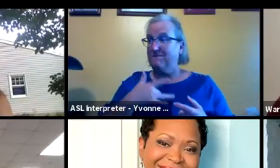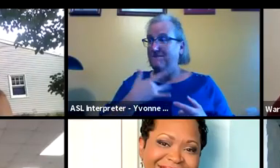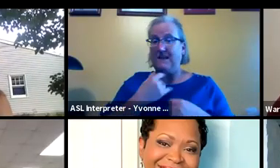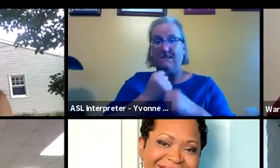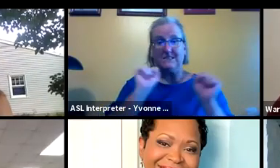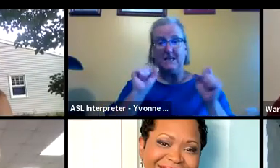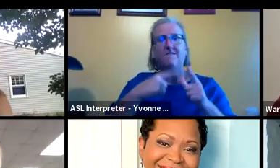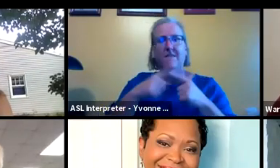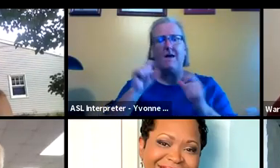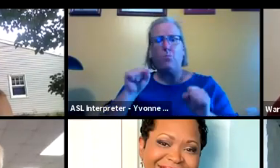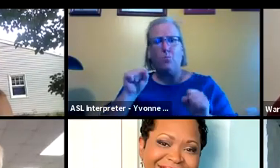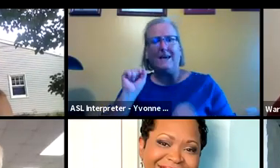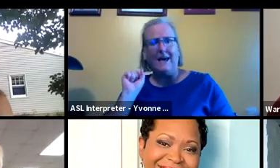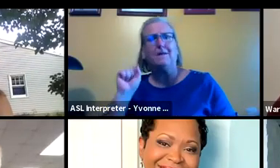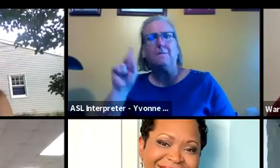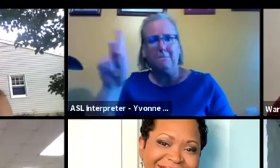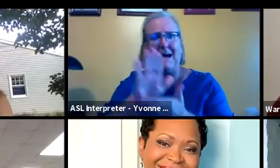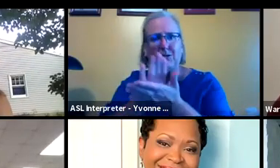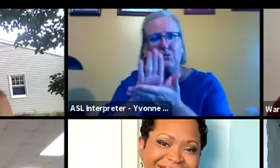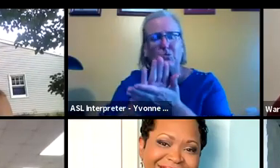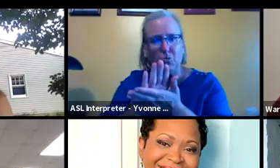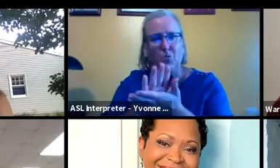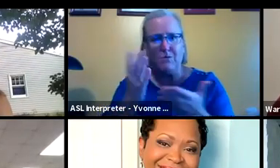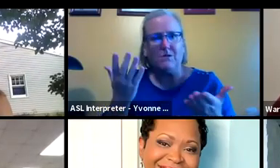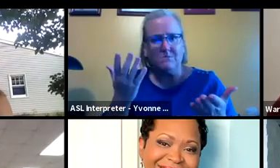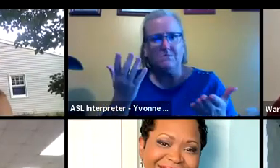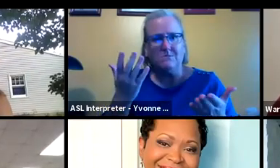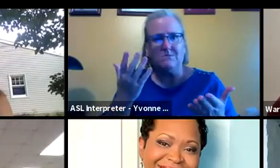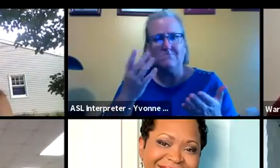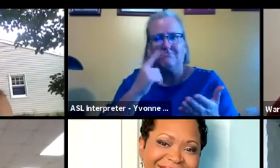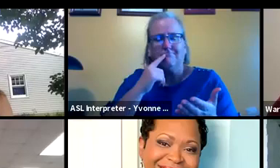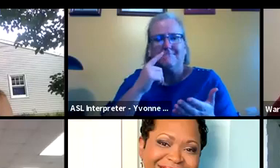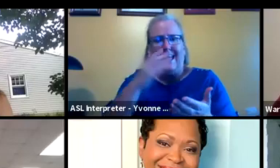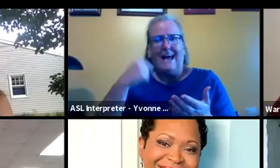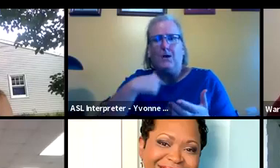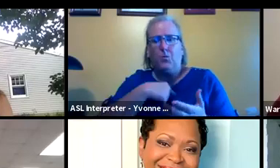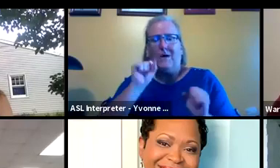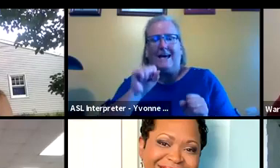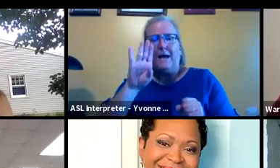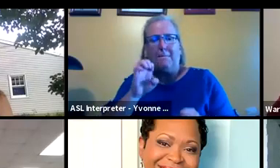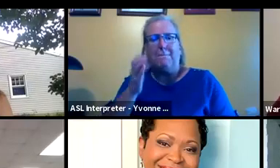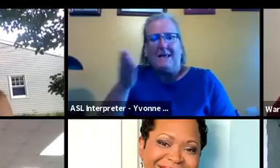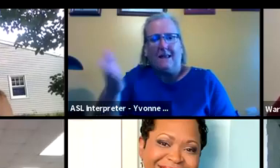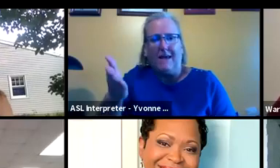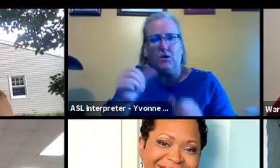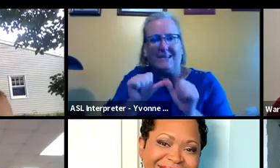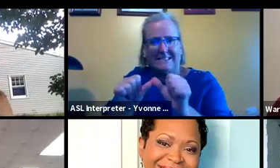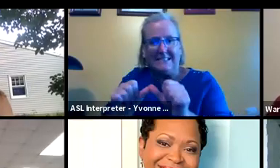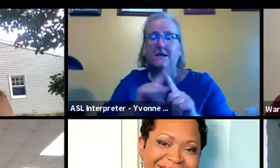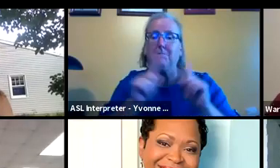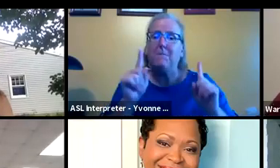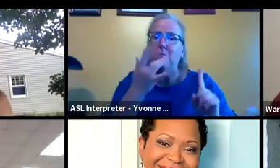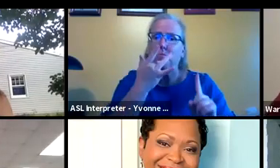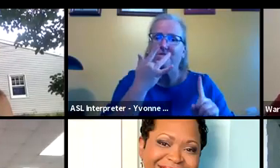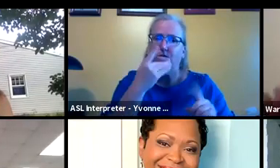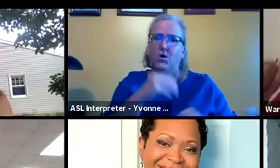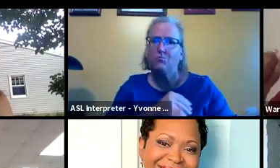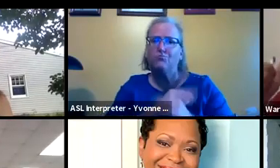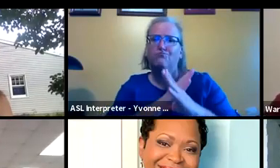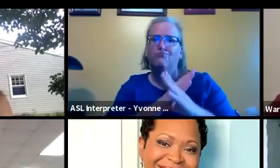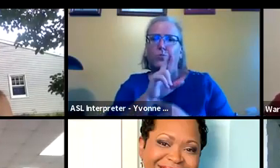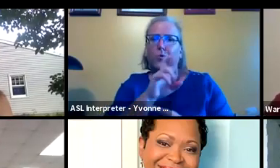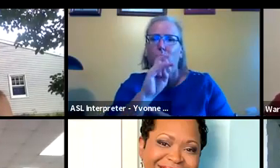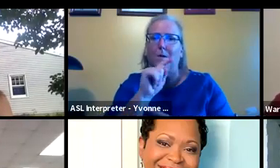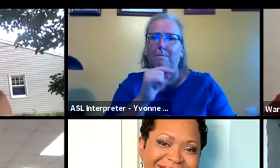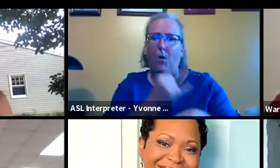the interim, we will be there for our students consistently in a remote setting. Thank you for the time to speak. Thank